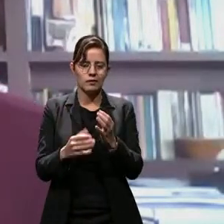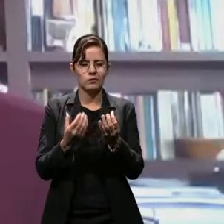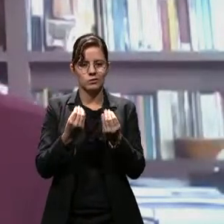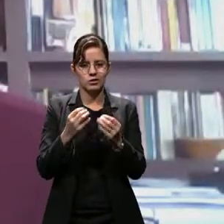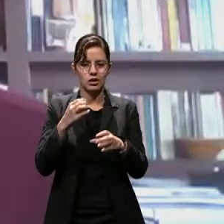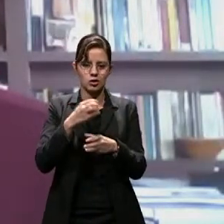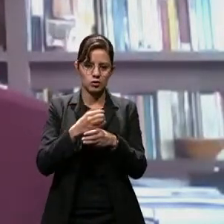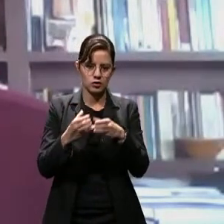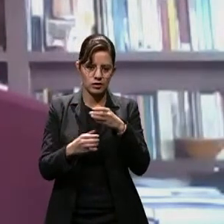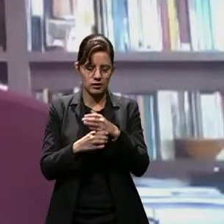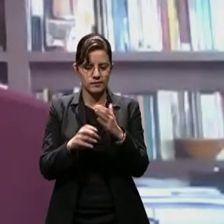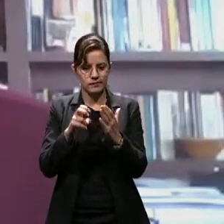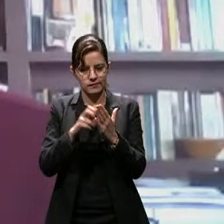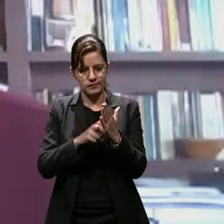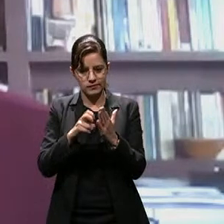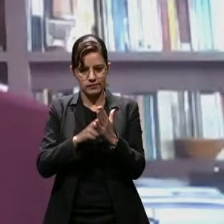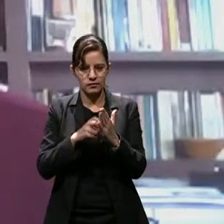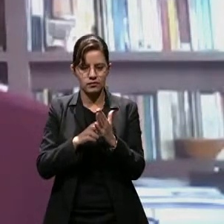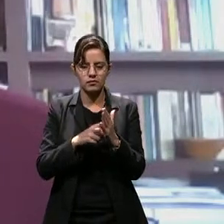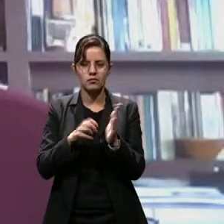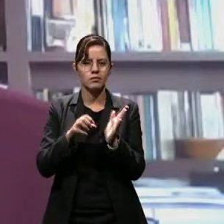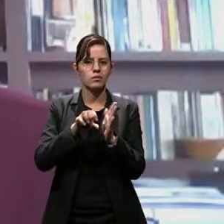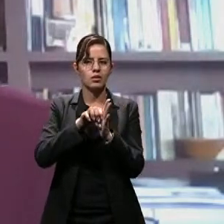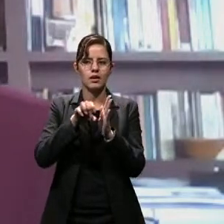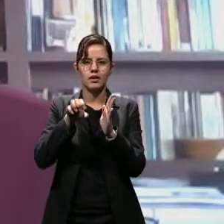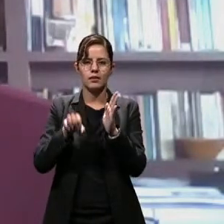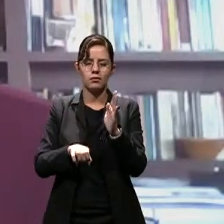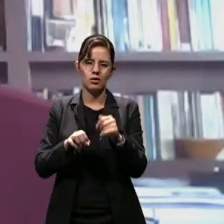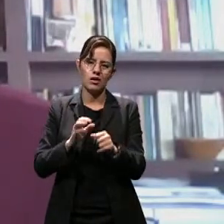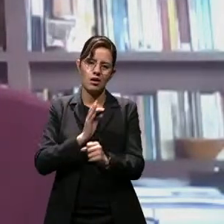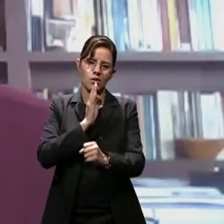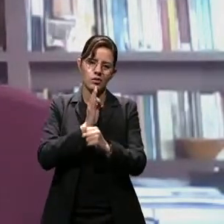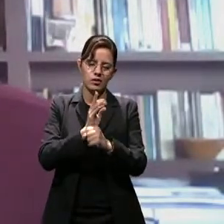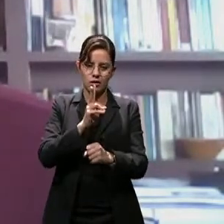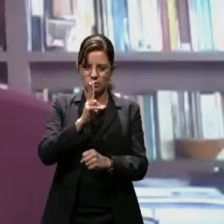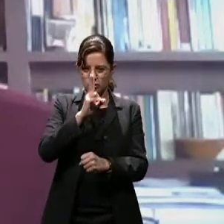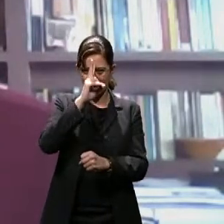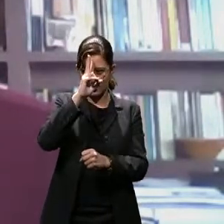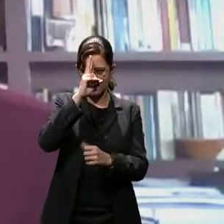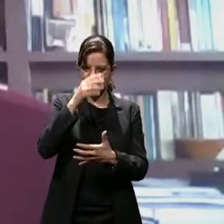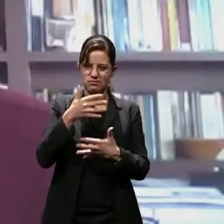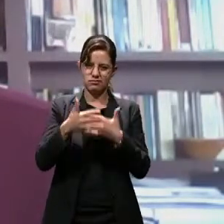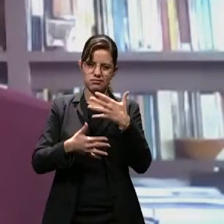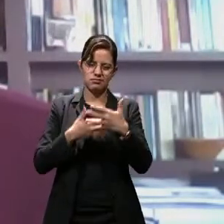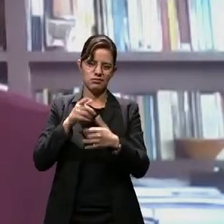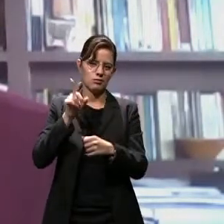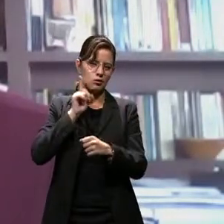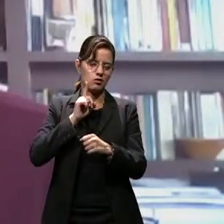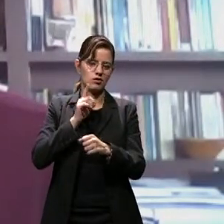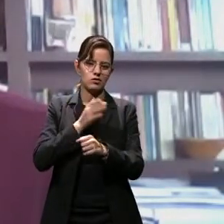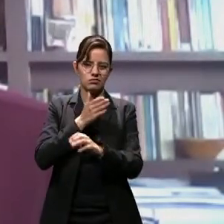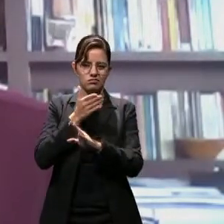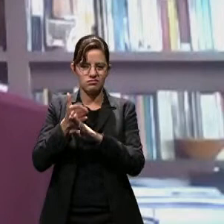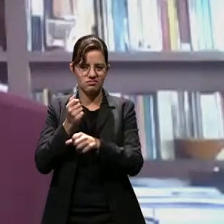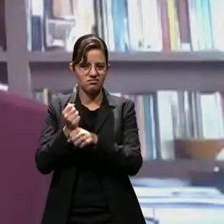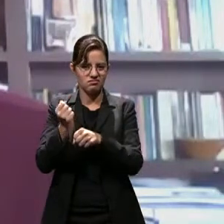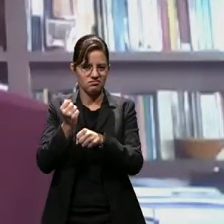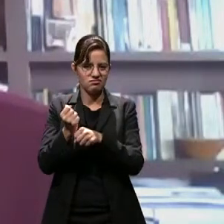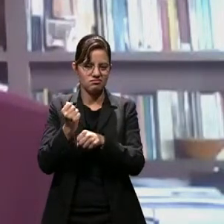issues. And specifically when we talk about that there is an increase of violence against